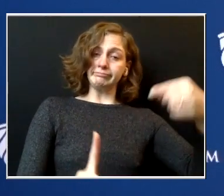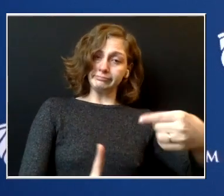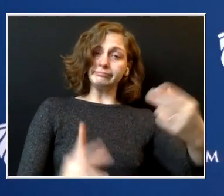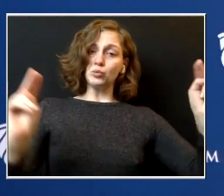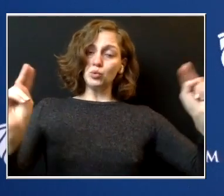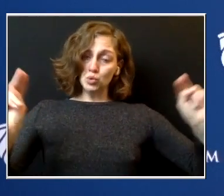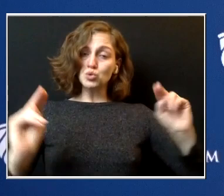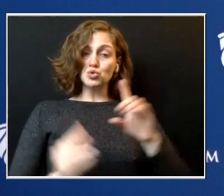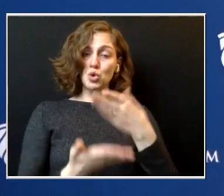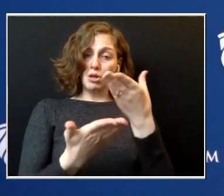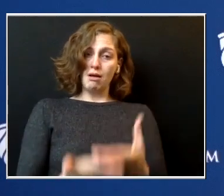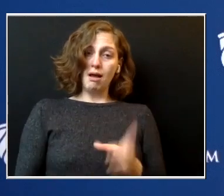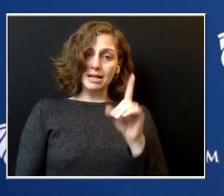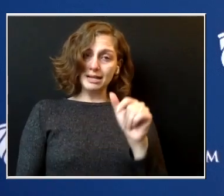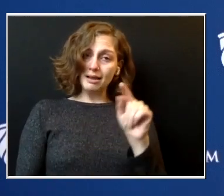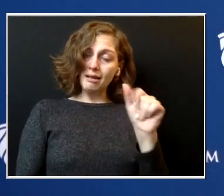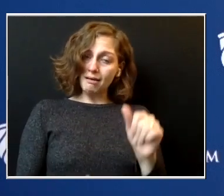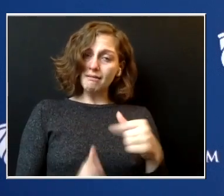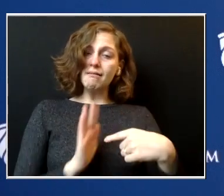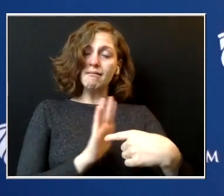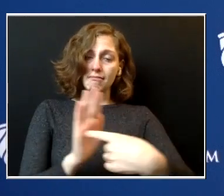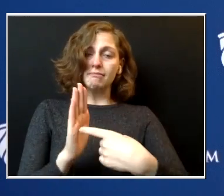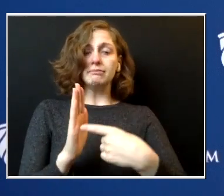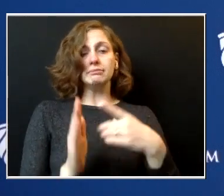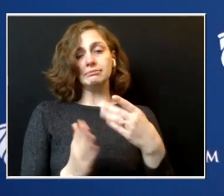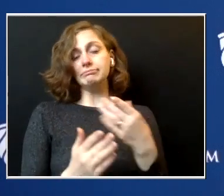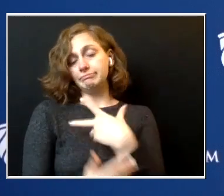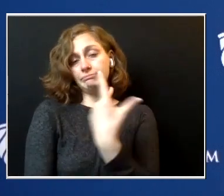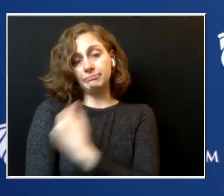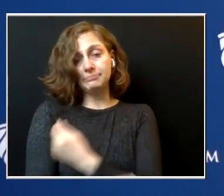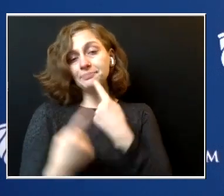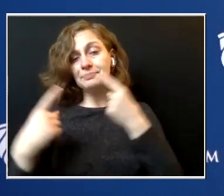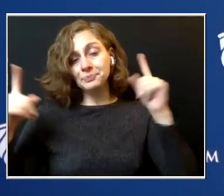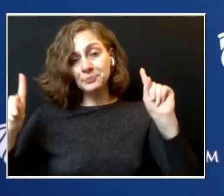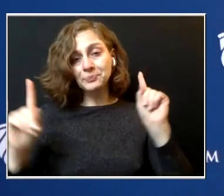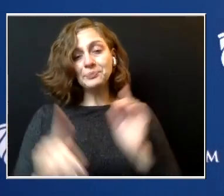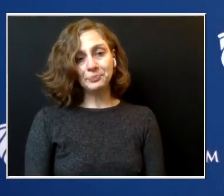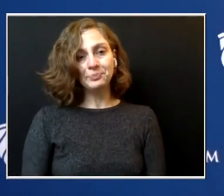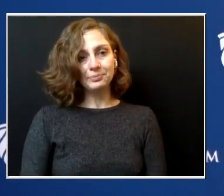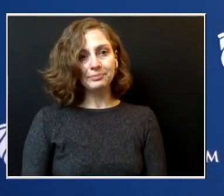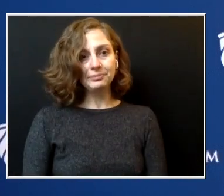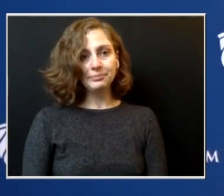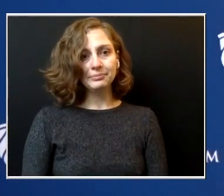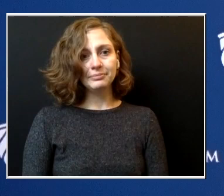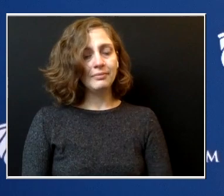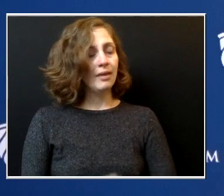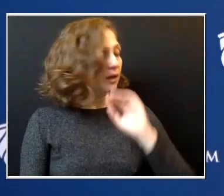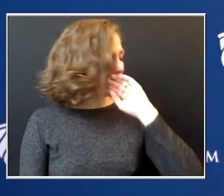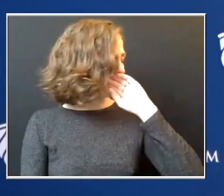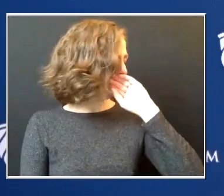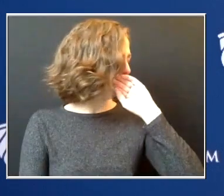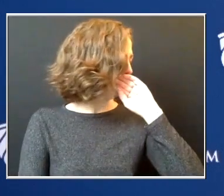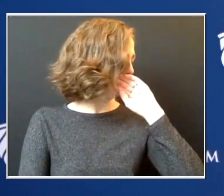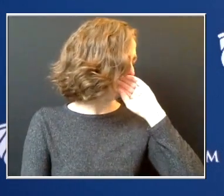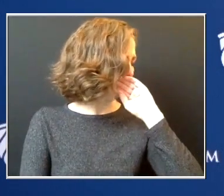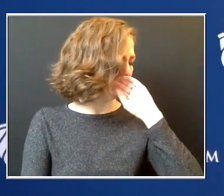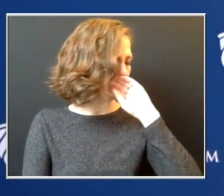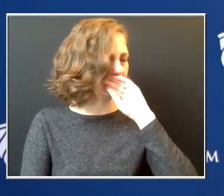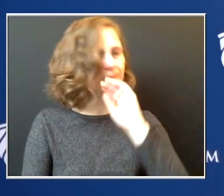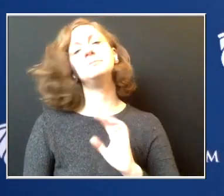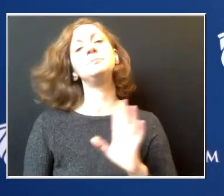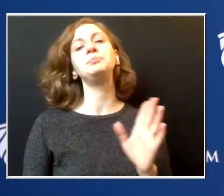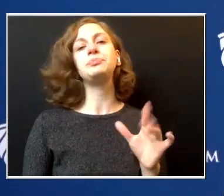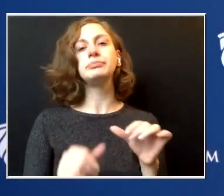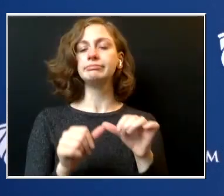these vaccines were efficacious. They continue to be efficacious. And of course, we know that there continues to be ongoing monitoring